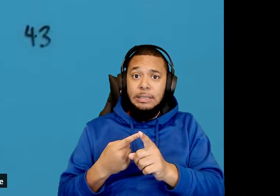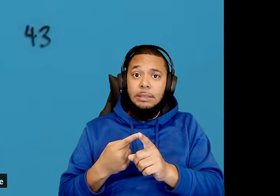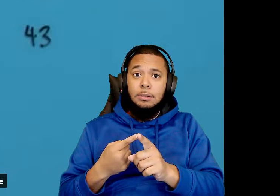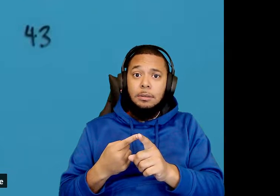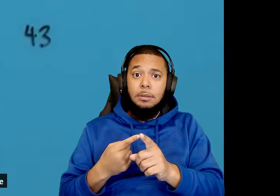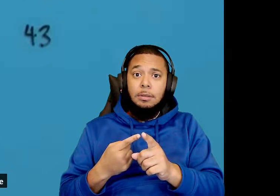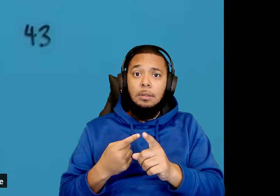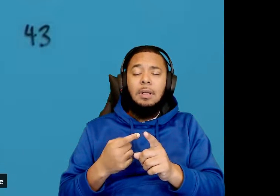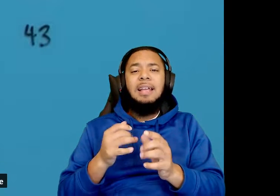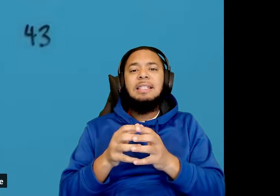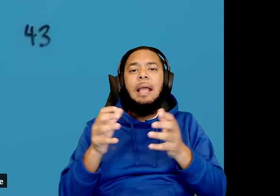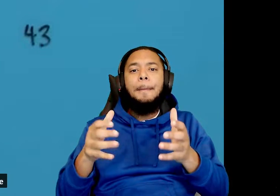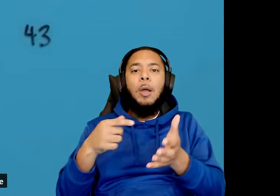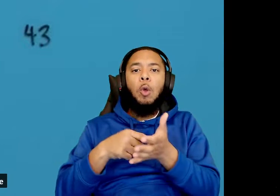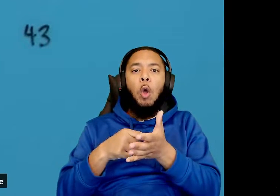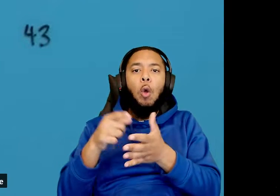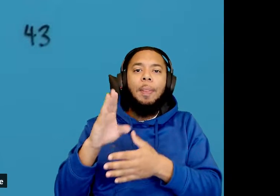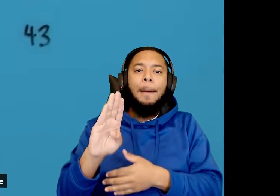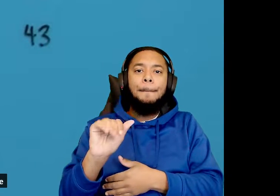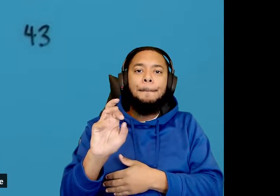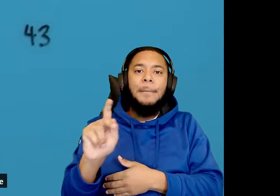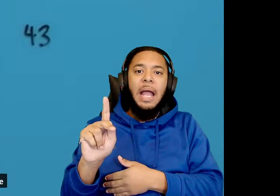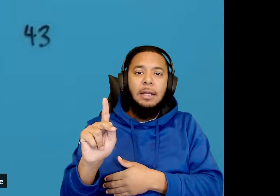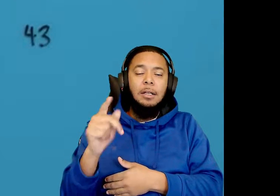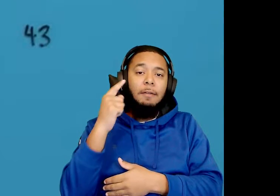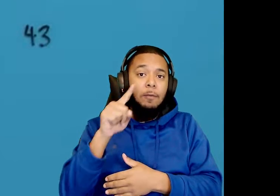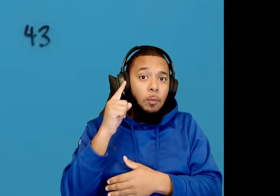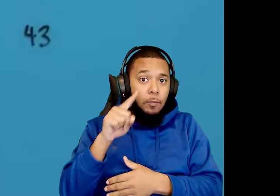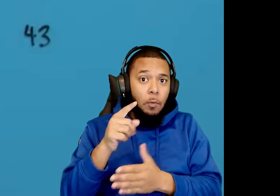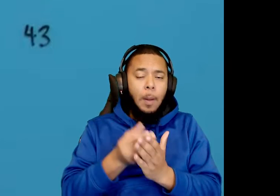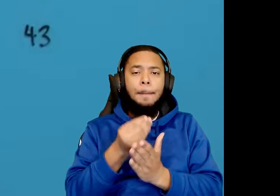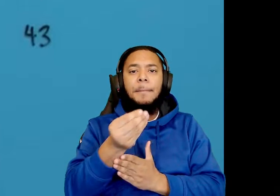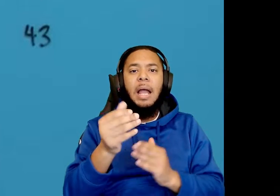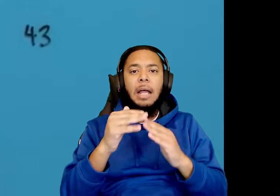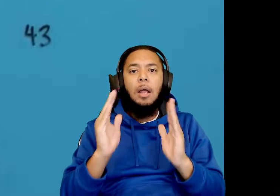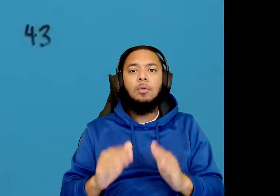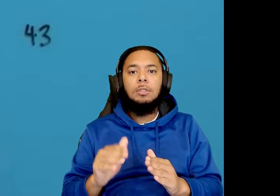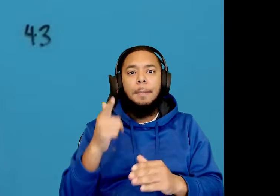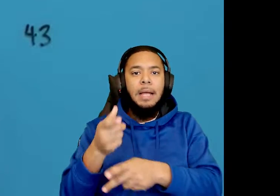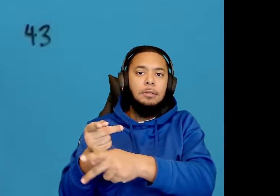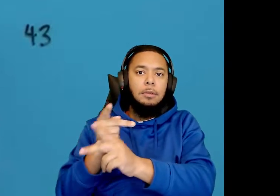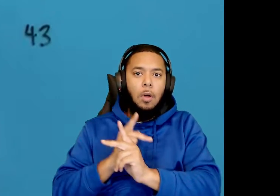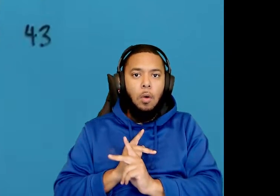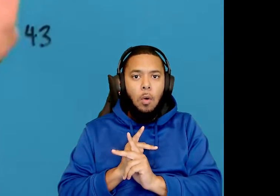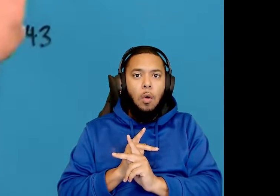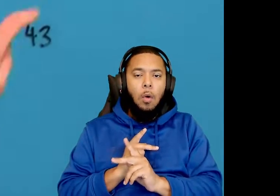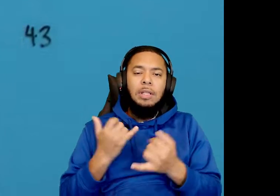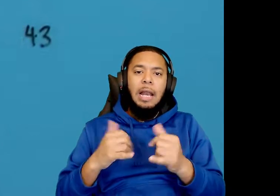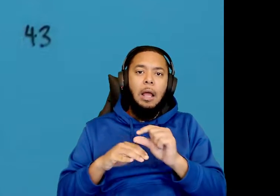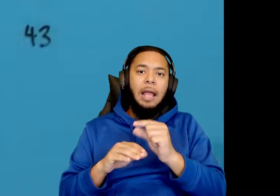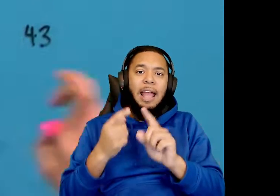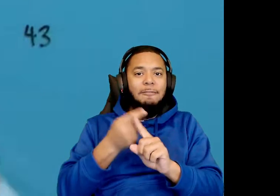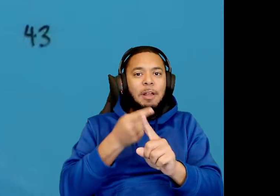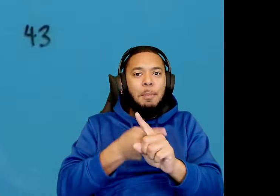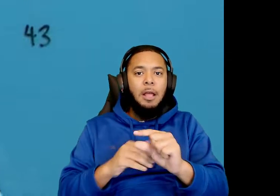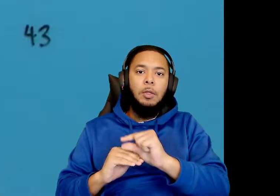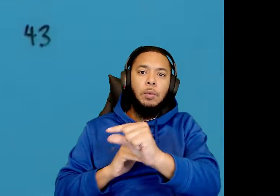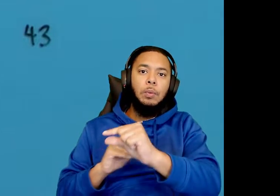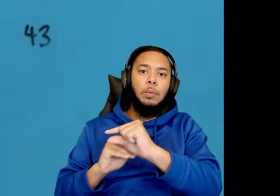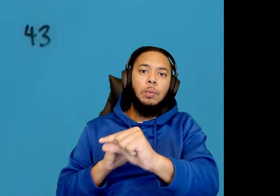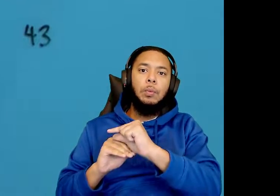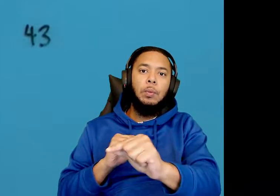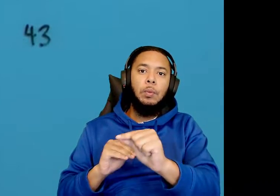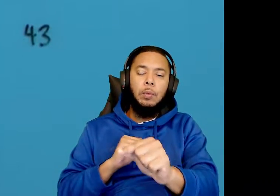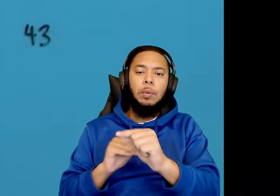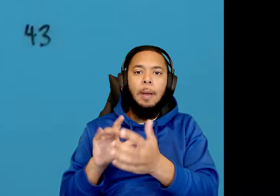the amount that you owe a bank every month for buying a house, because they lent you the money, and now you pay them a little bit every month.